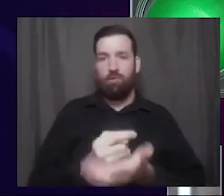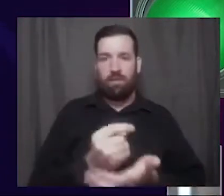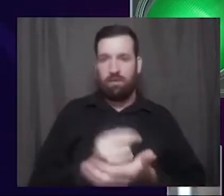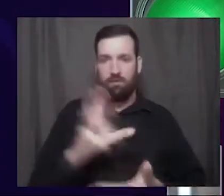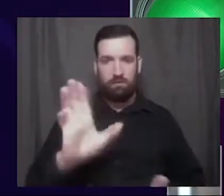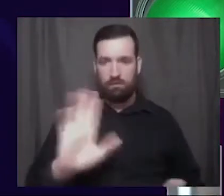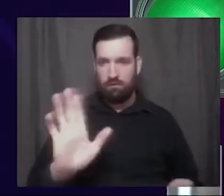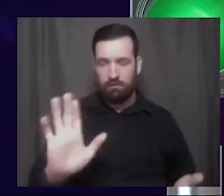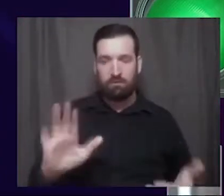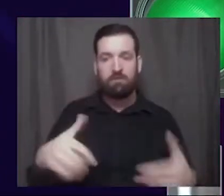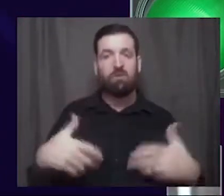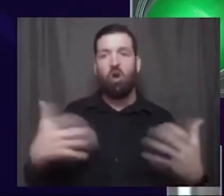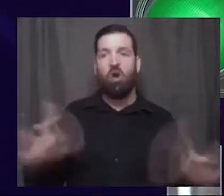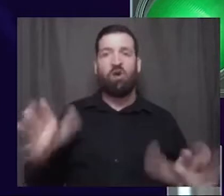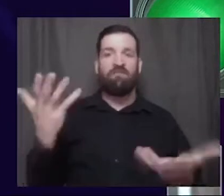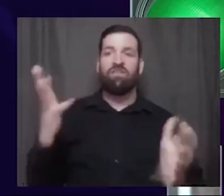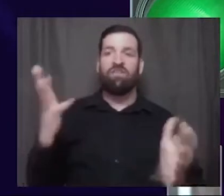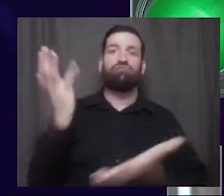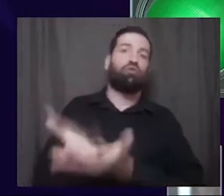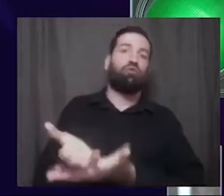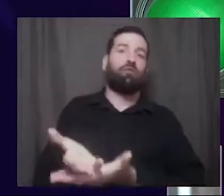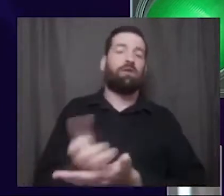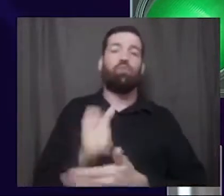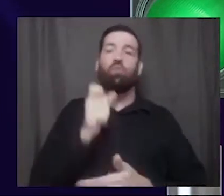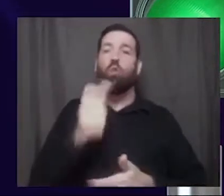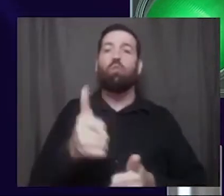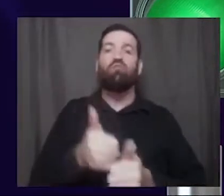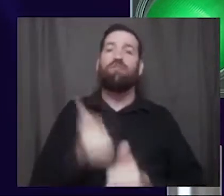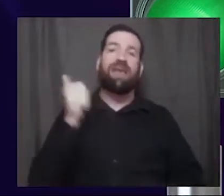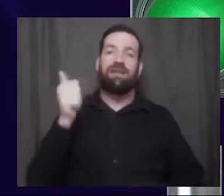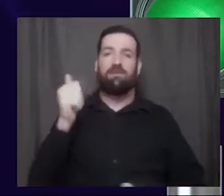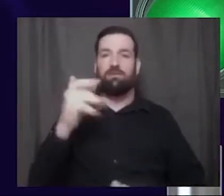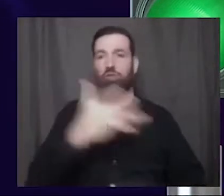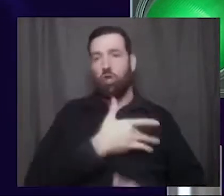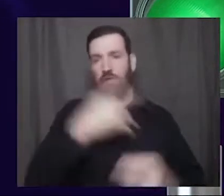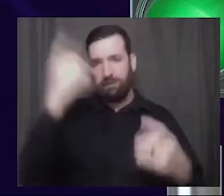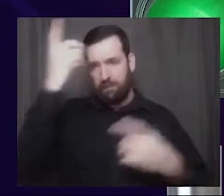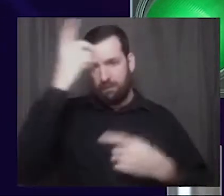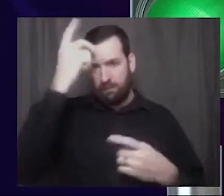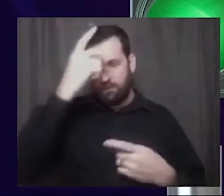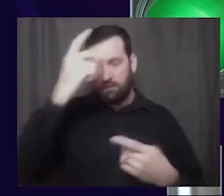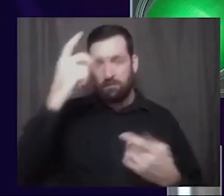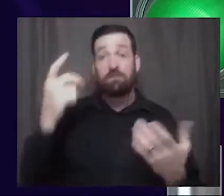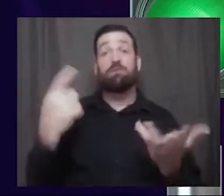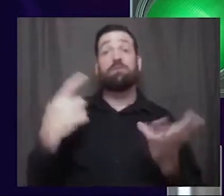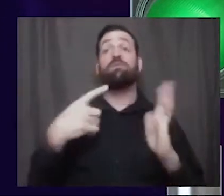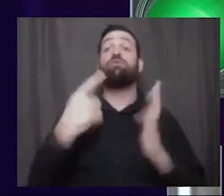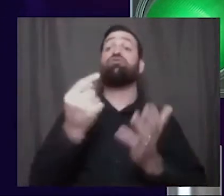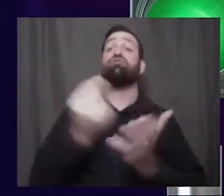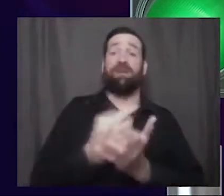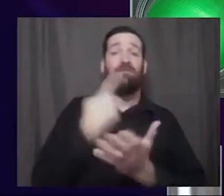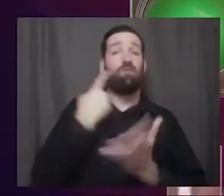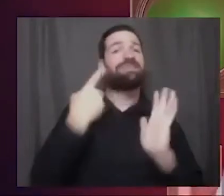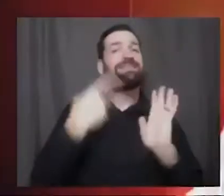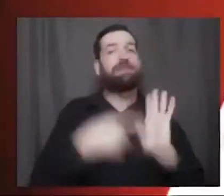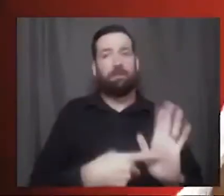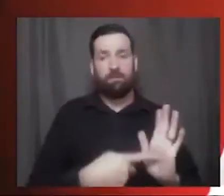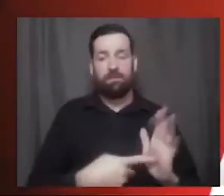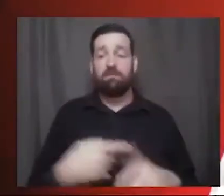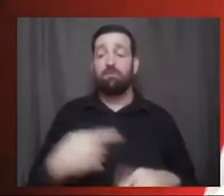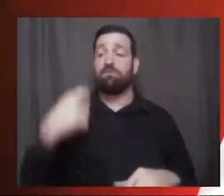proven that it's not going to prevent heart disease. So you treat menopause for symptoms. So if you have recent menopause and you